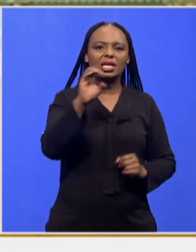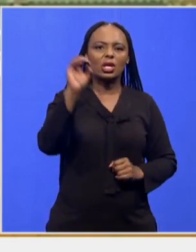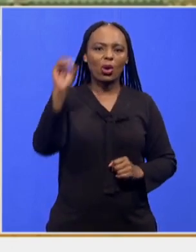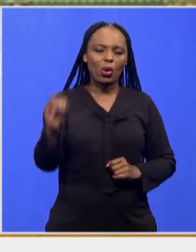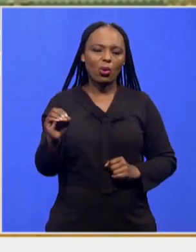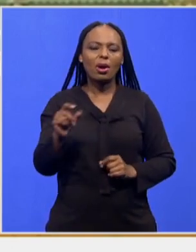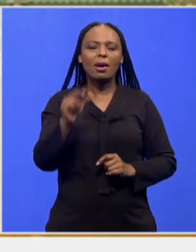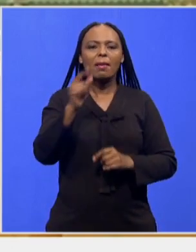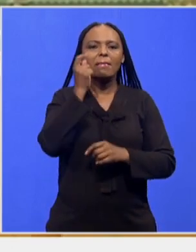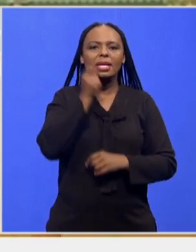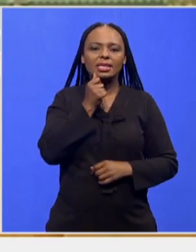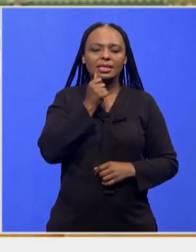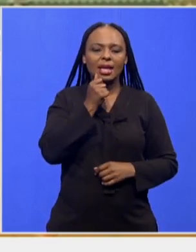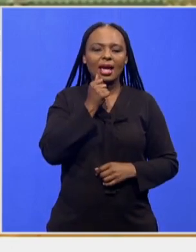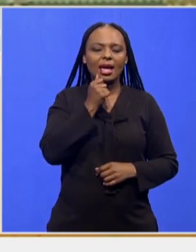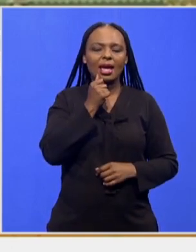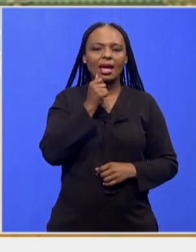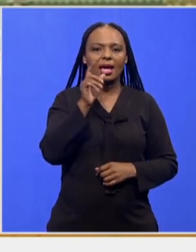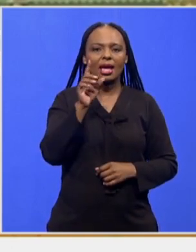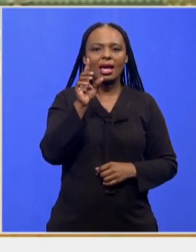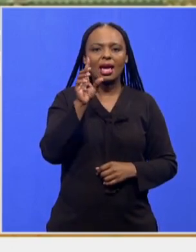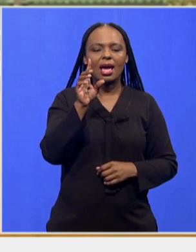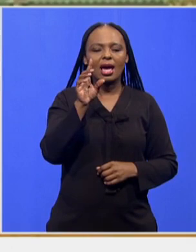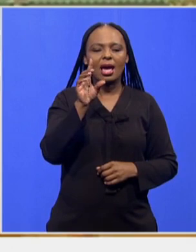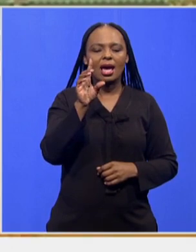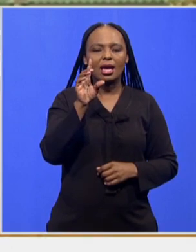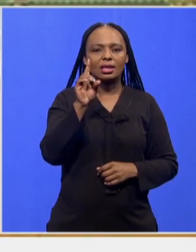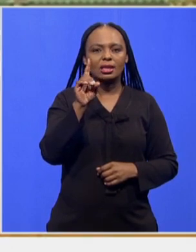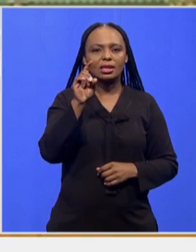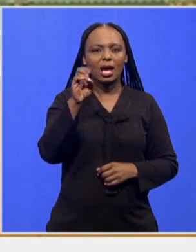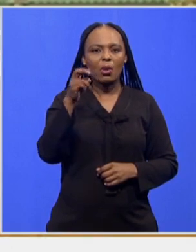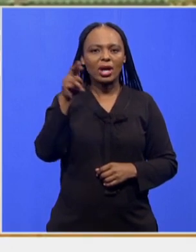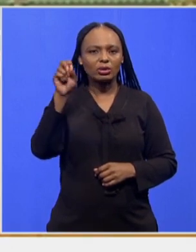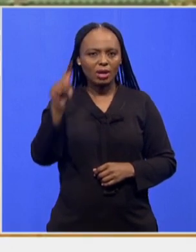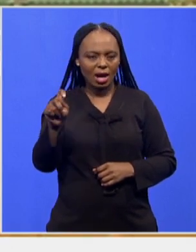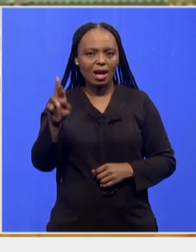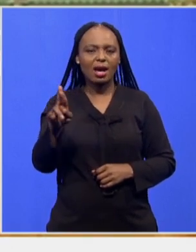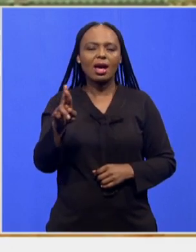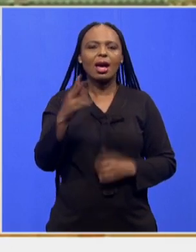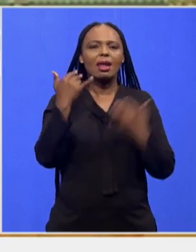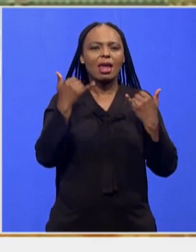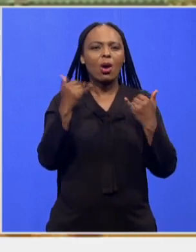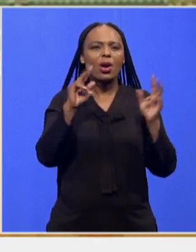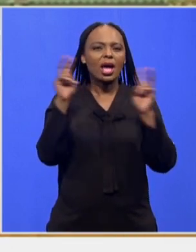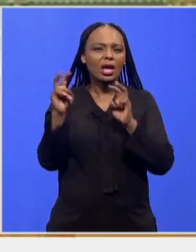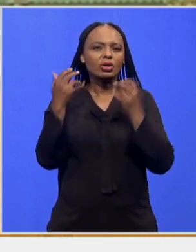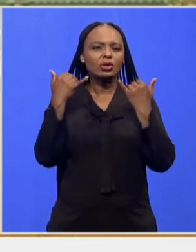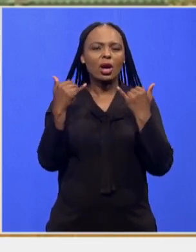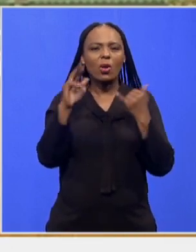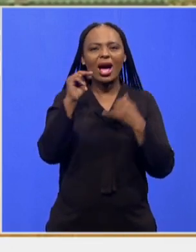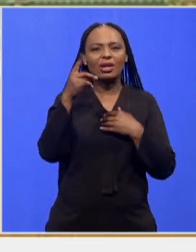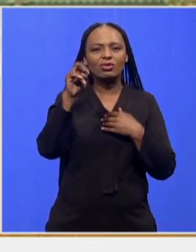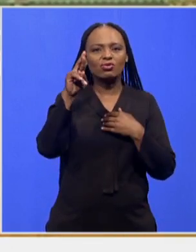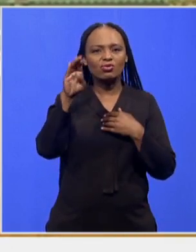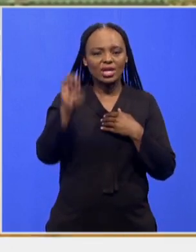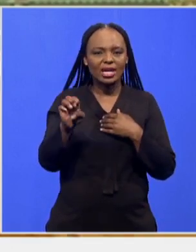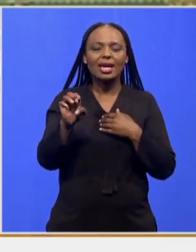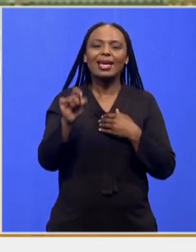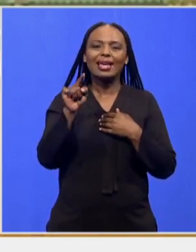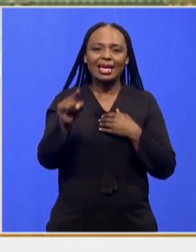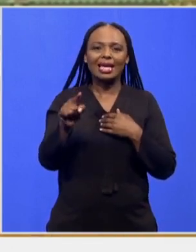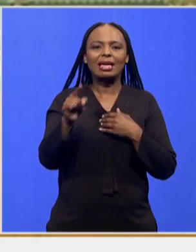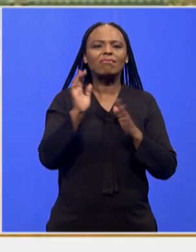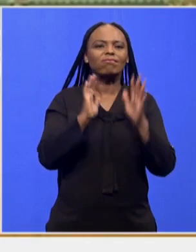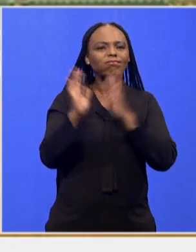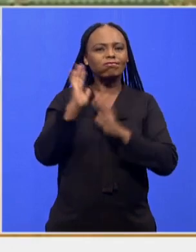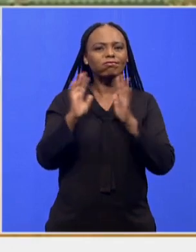Mr. Andre Dareta, speaking about, that they not only that, but also in supply chain, there were issues there. So it